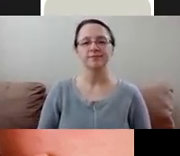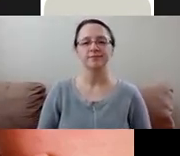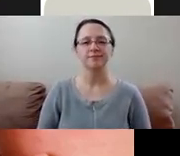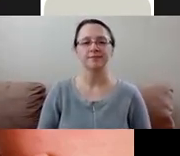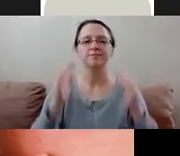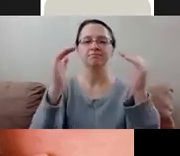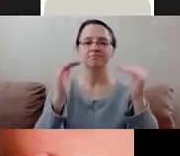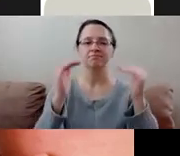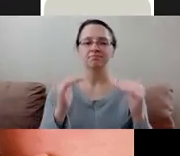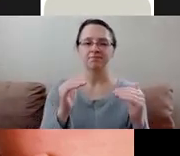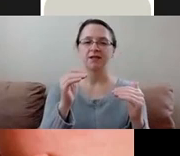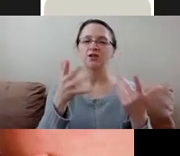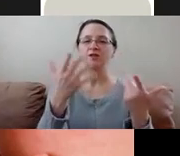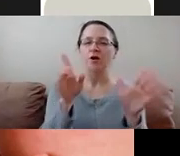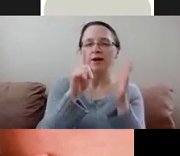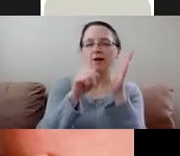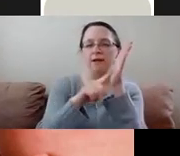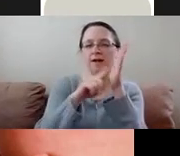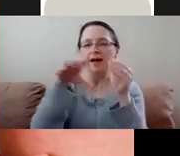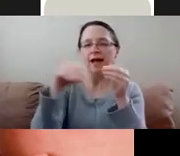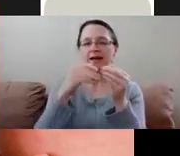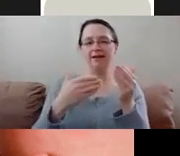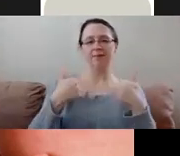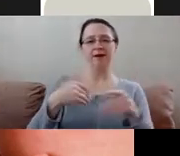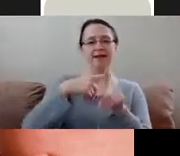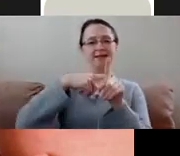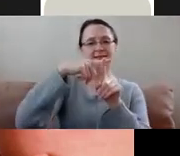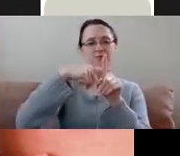Have you investigated adding body temperature capabilities?